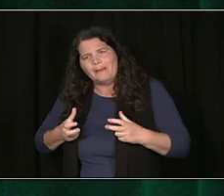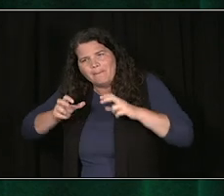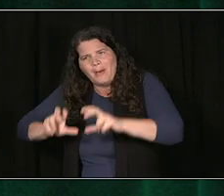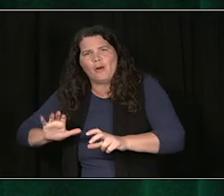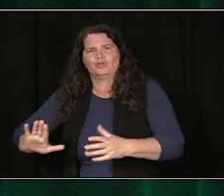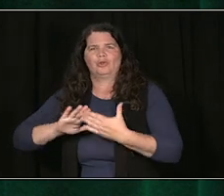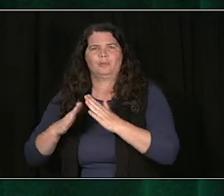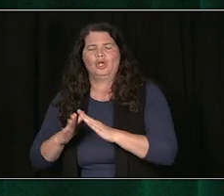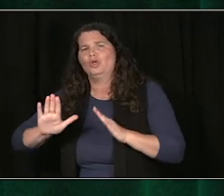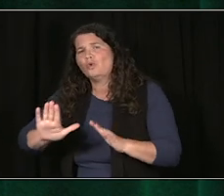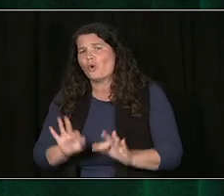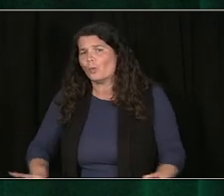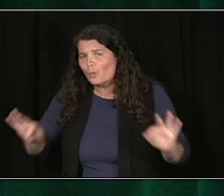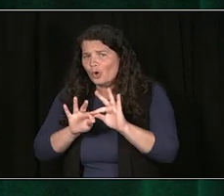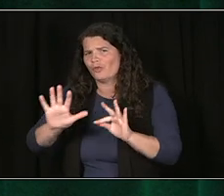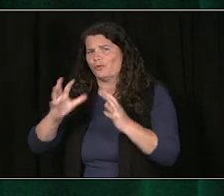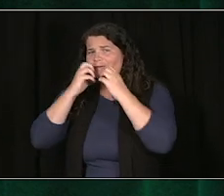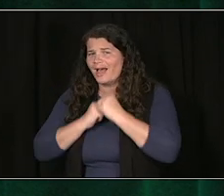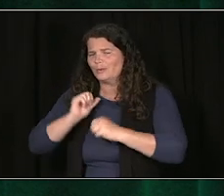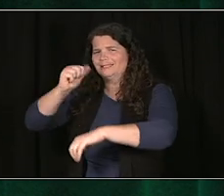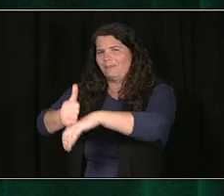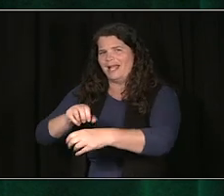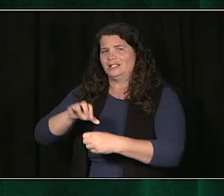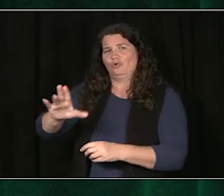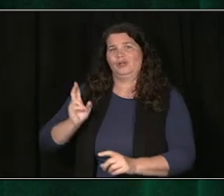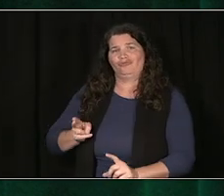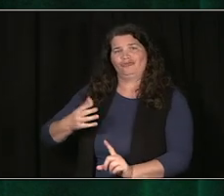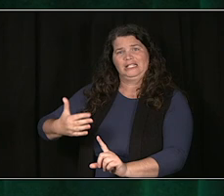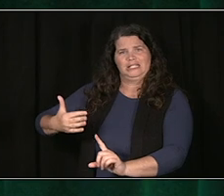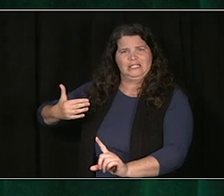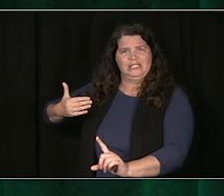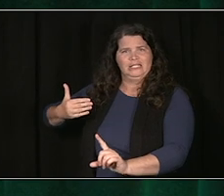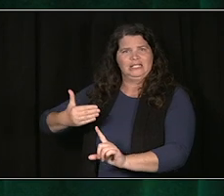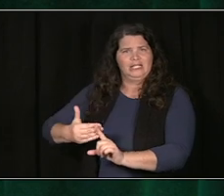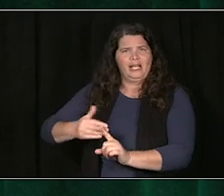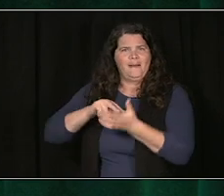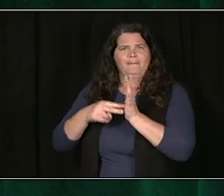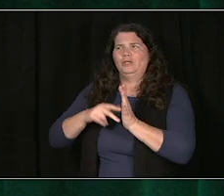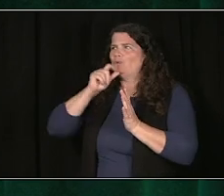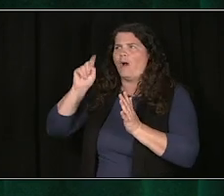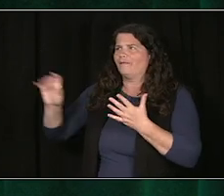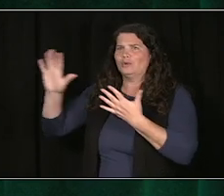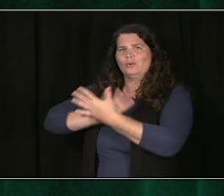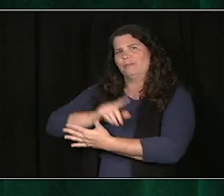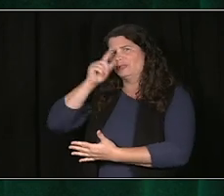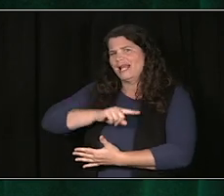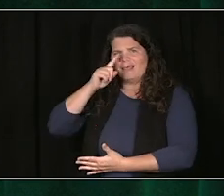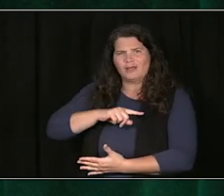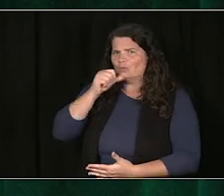our worth and value is based in our history, and that we shouldn't erase